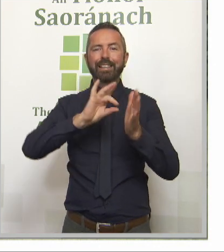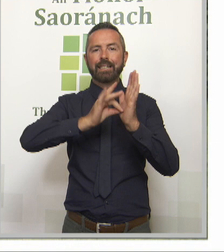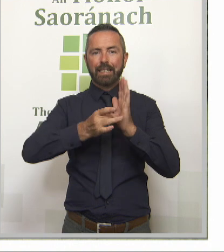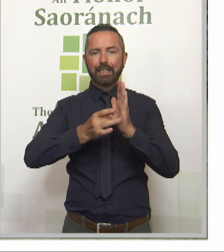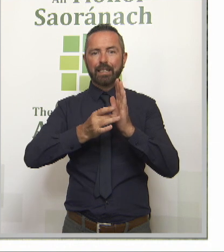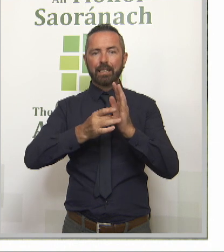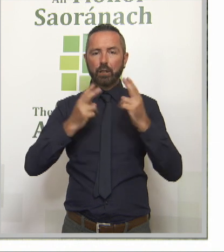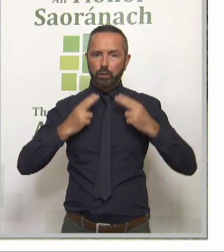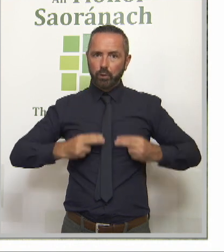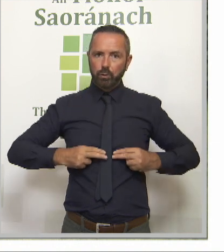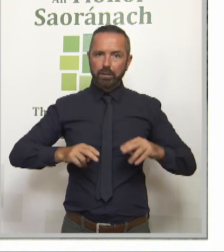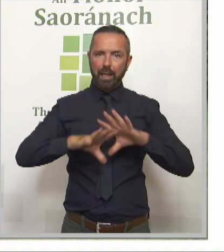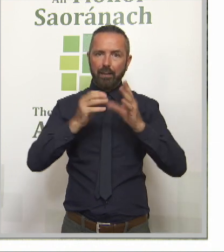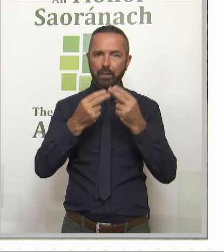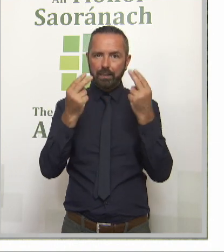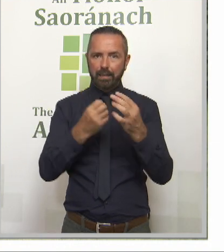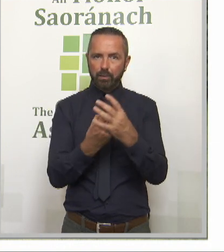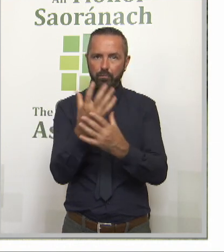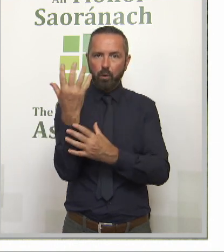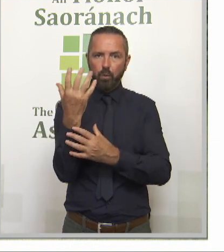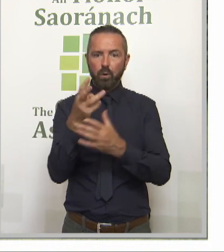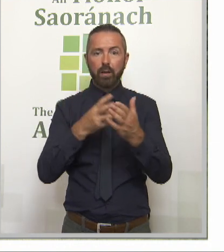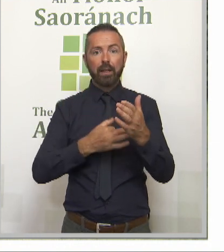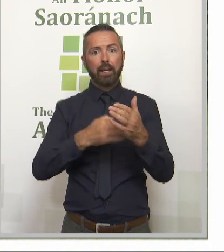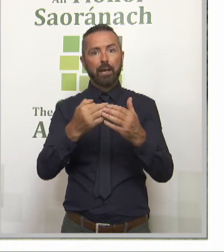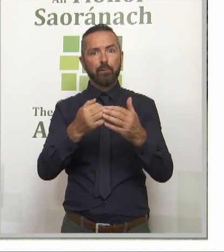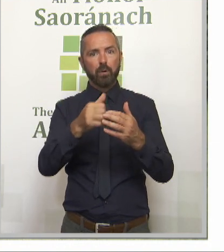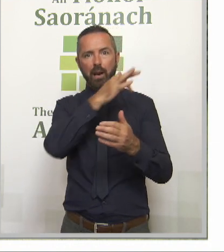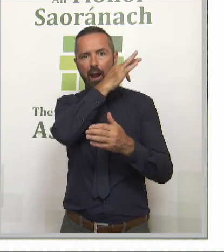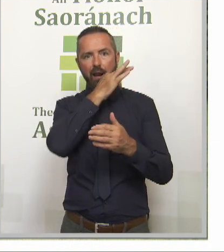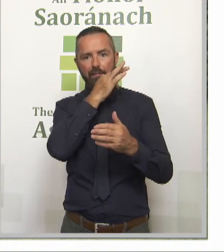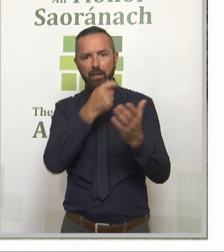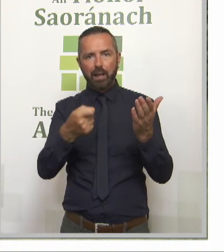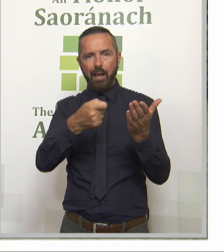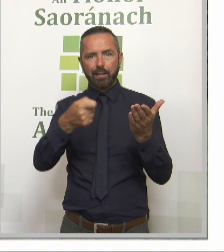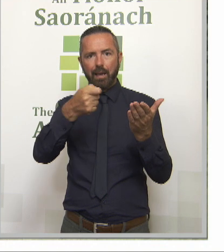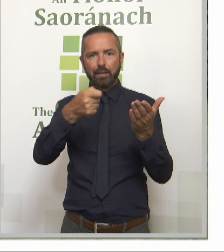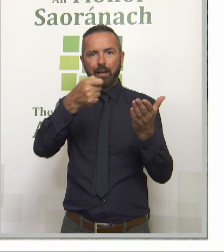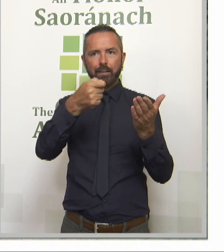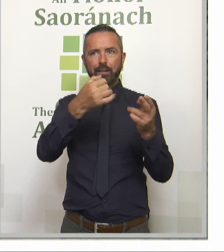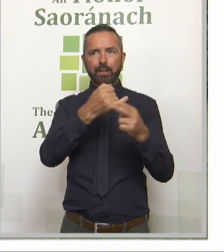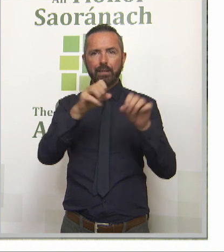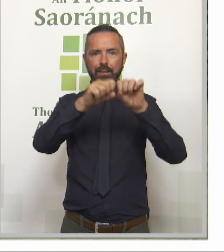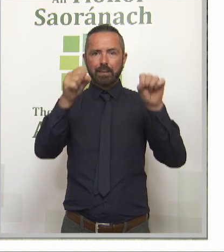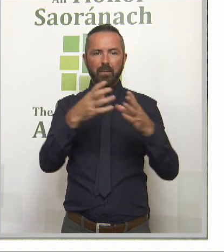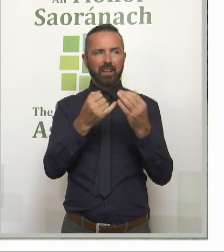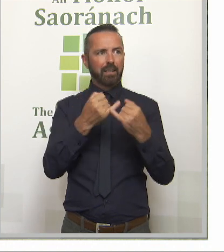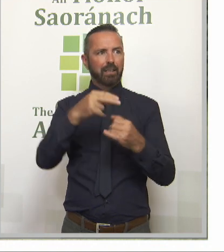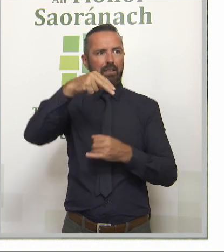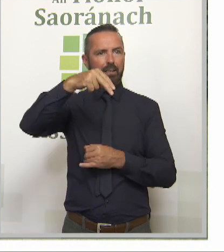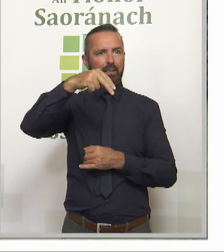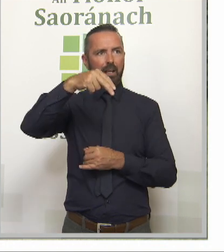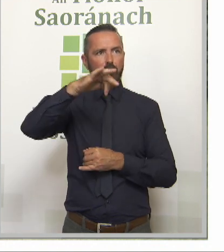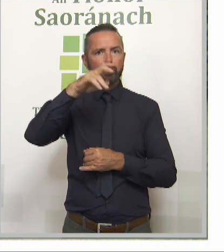that everything does need to grow. When we're artificially enhancing the quantities in the system of things like nitrogen and